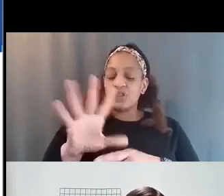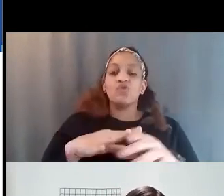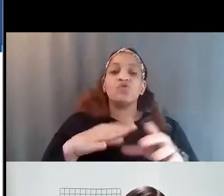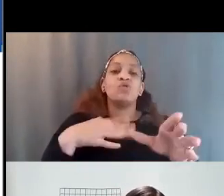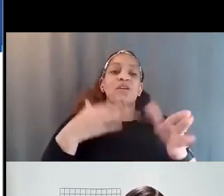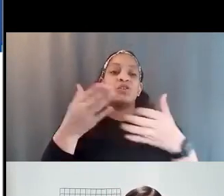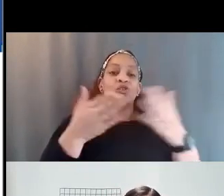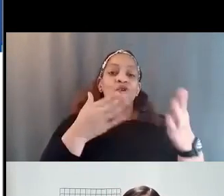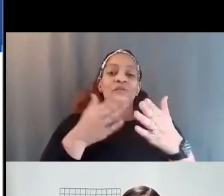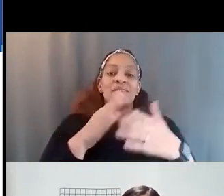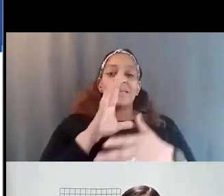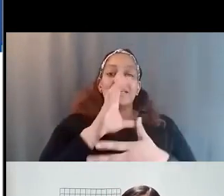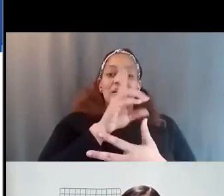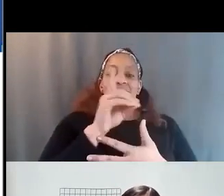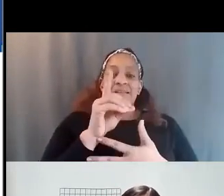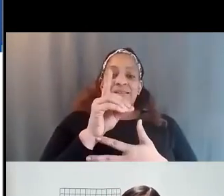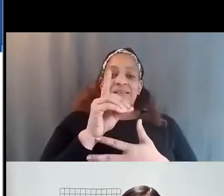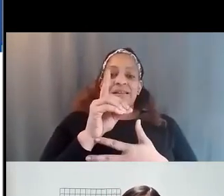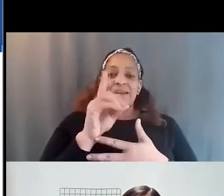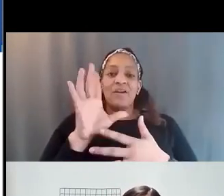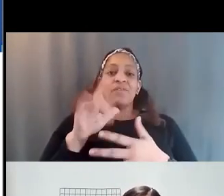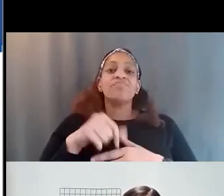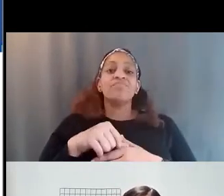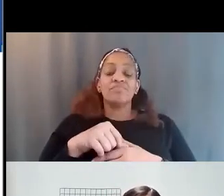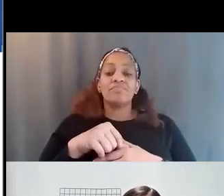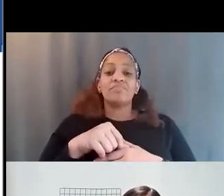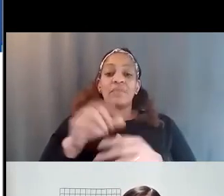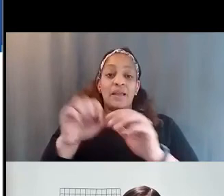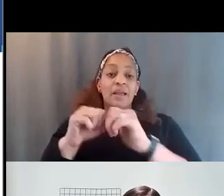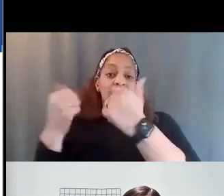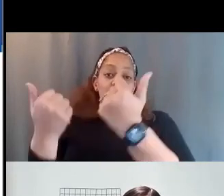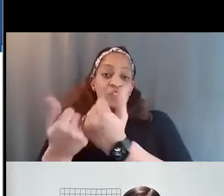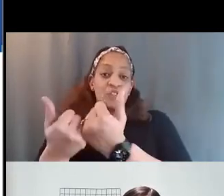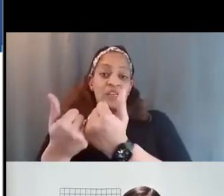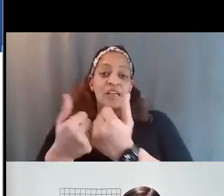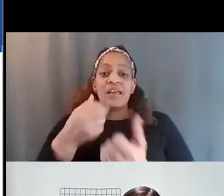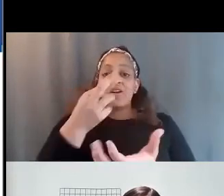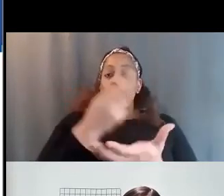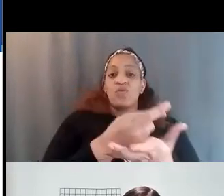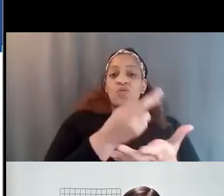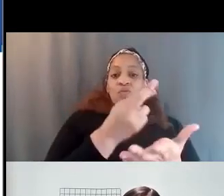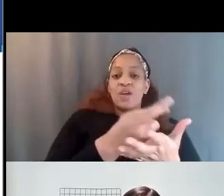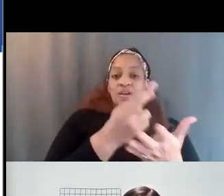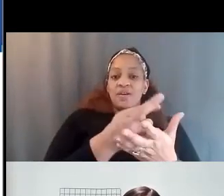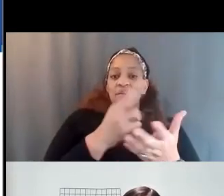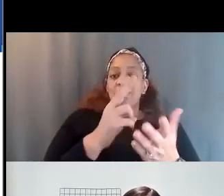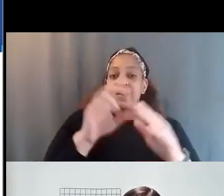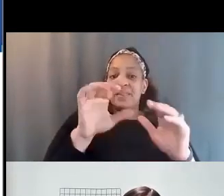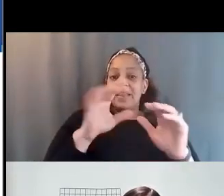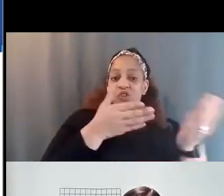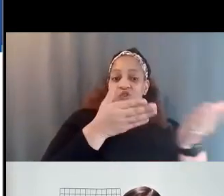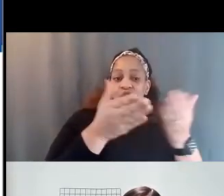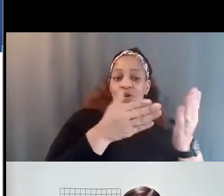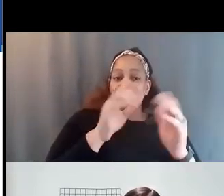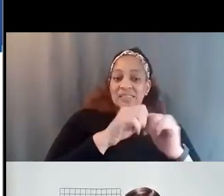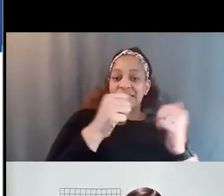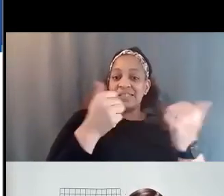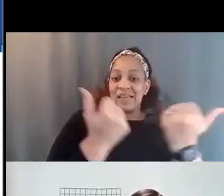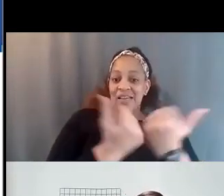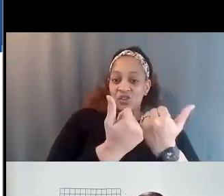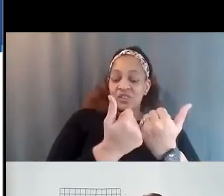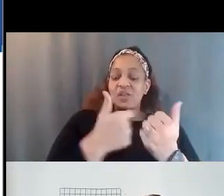agency, and our Michigan Rehab Services agencies entered into an agreement to